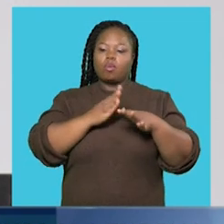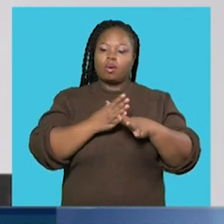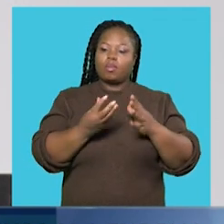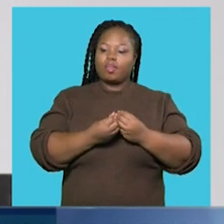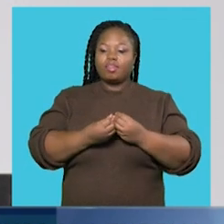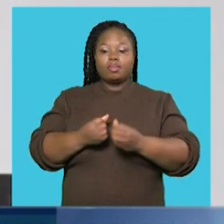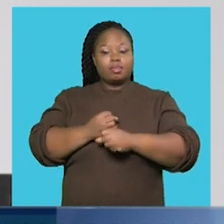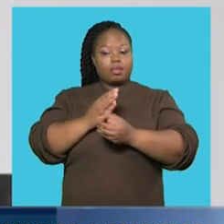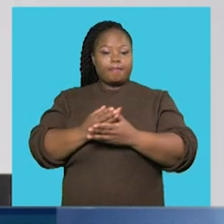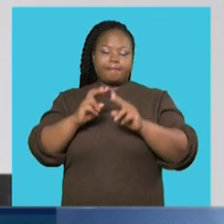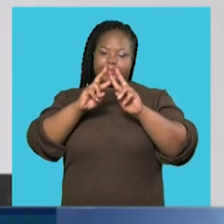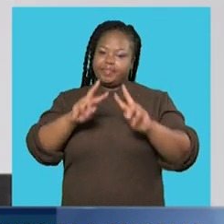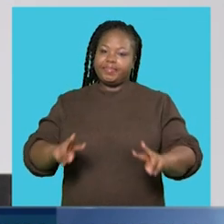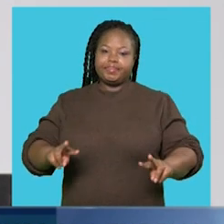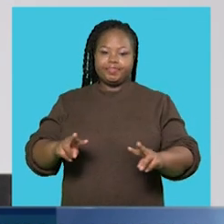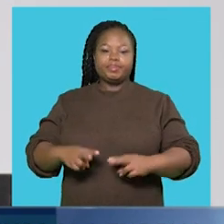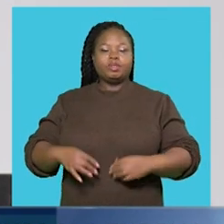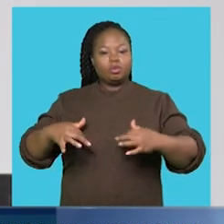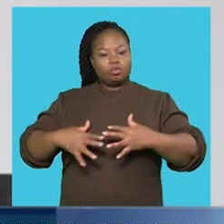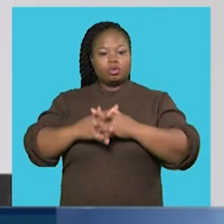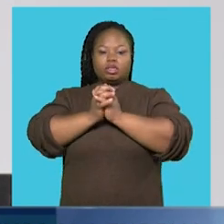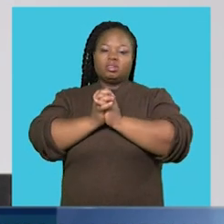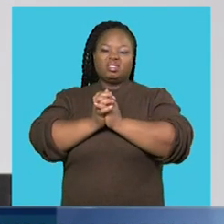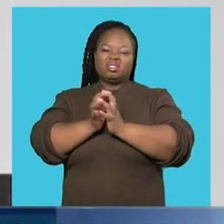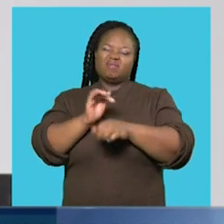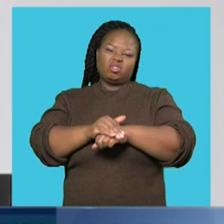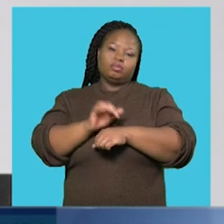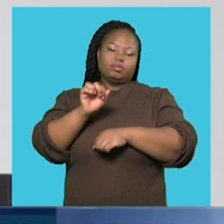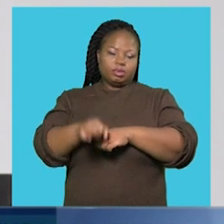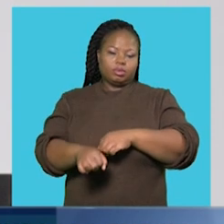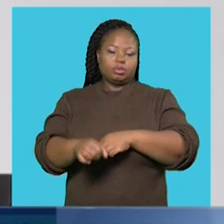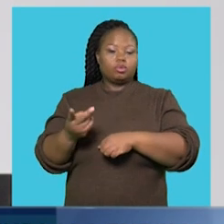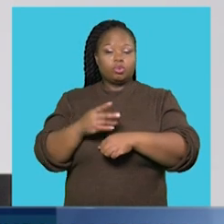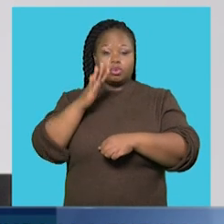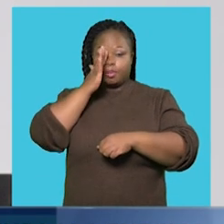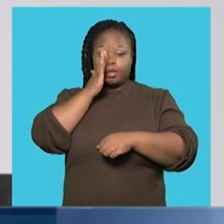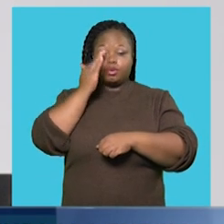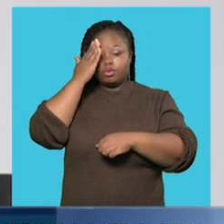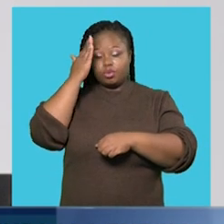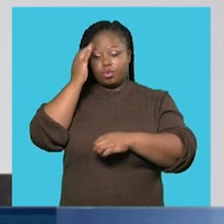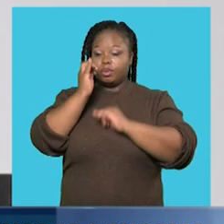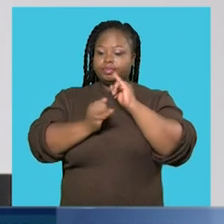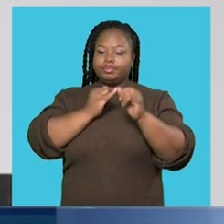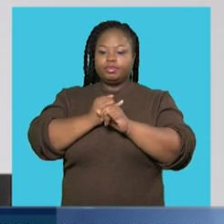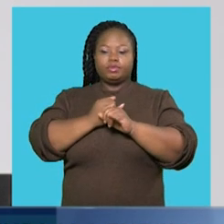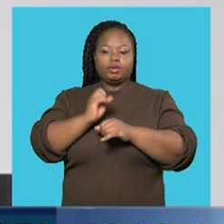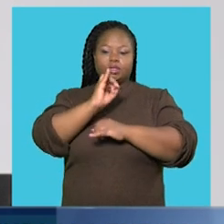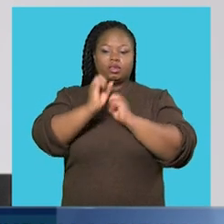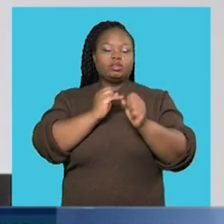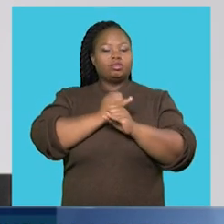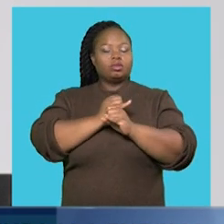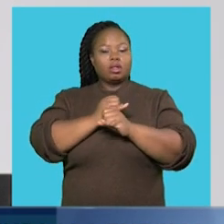peace, of solidarity and friendship and of course you know that the issue of international solidarity